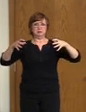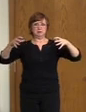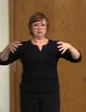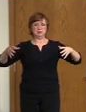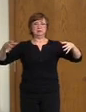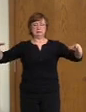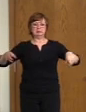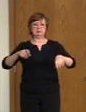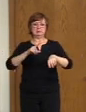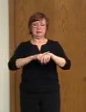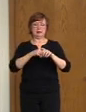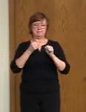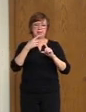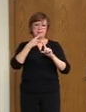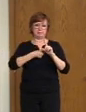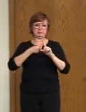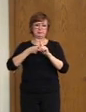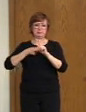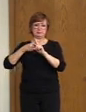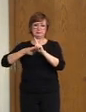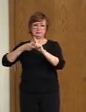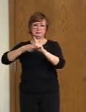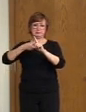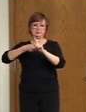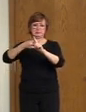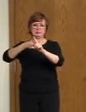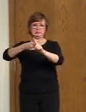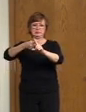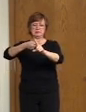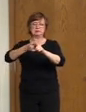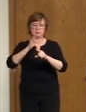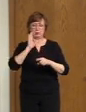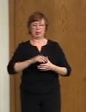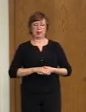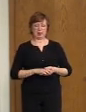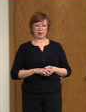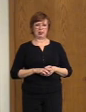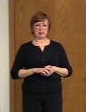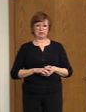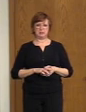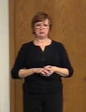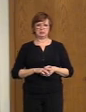But, the vaccination is absolutely critical to us returning to our new normal.